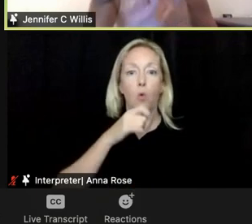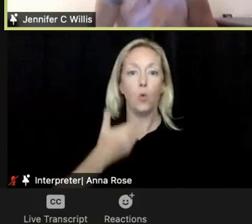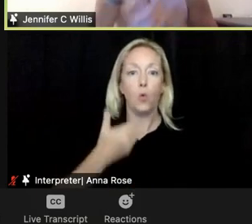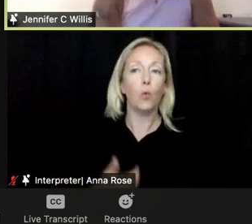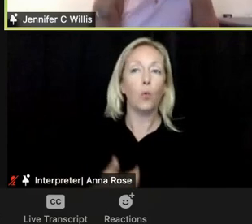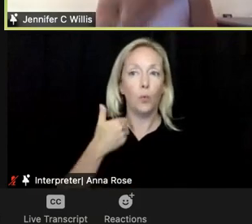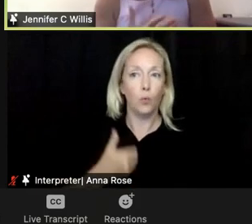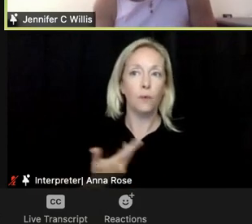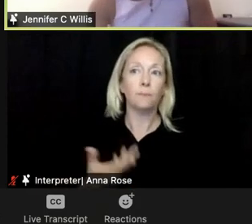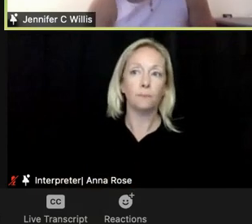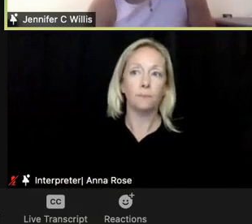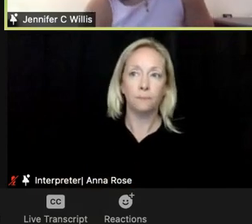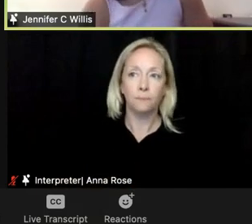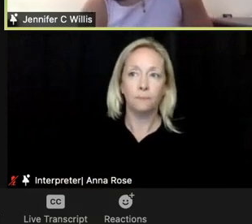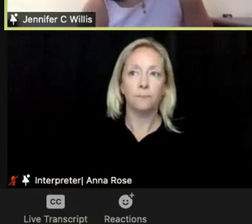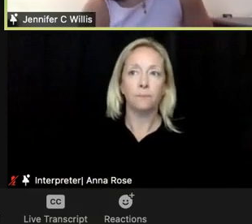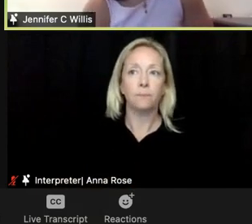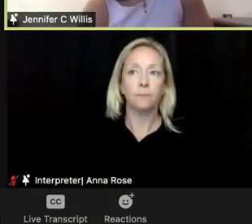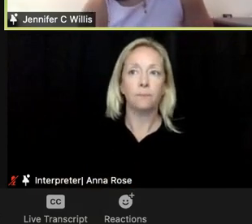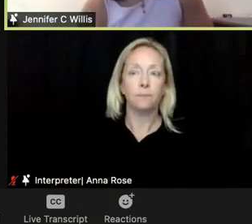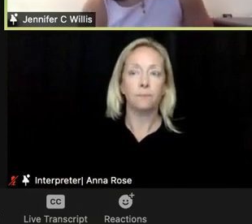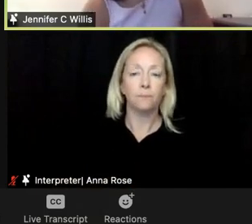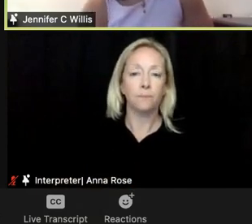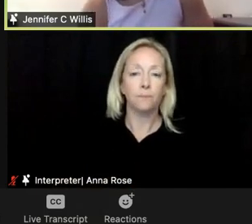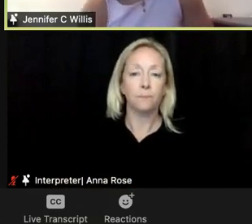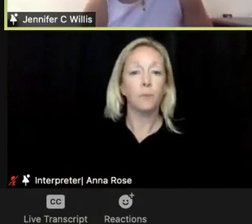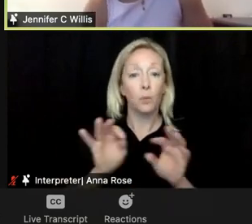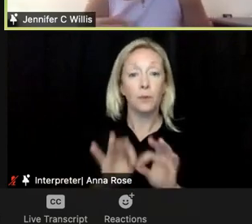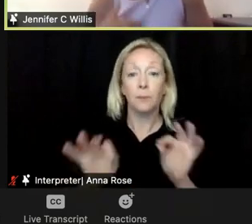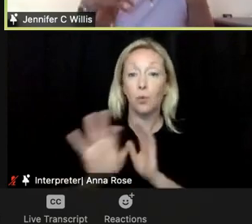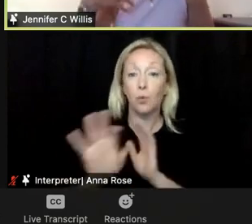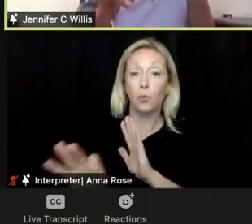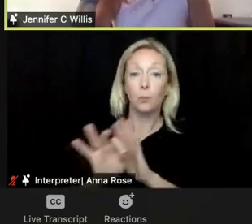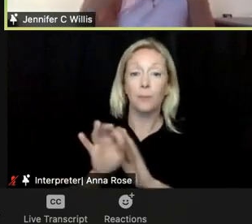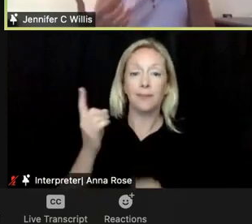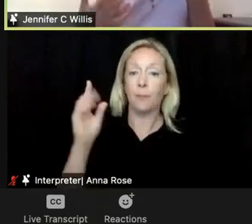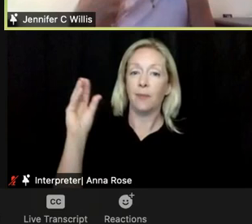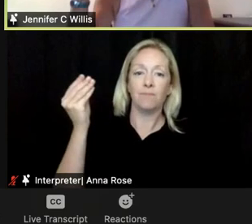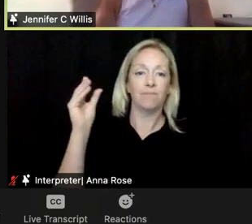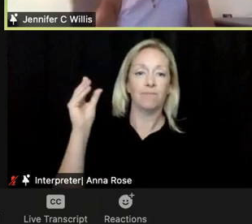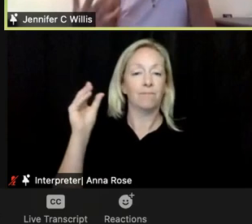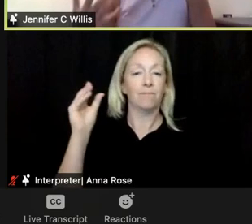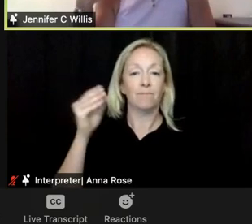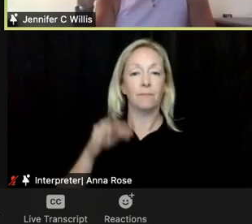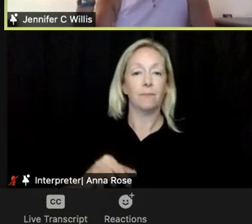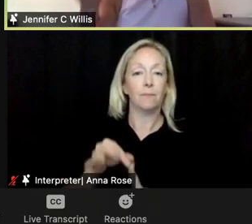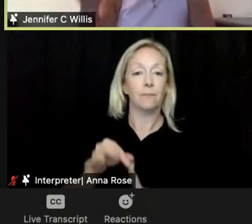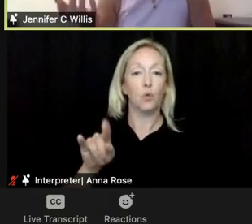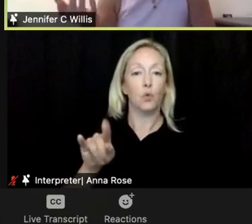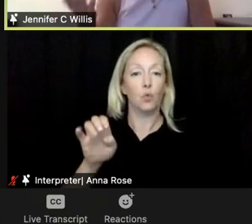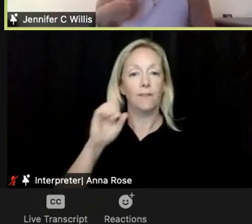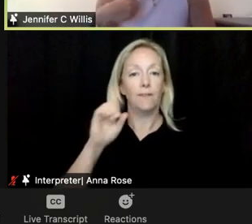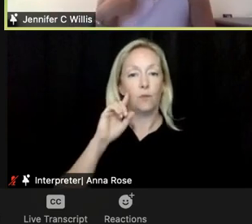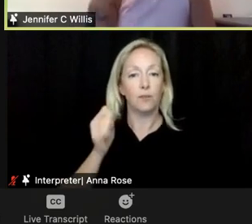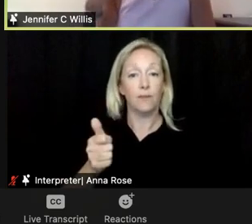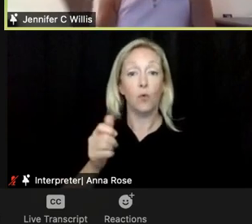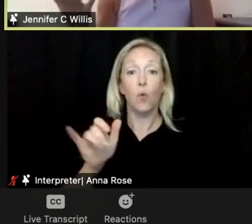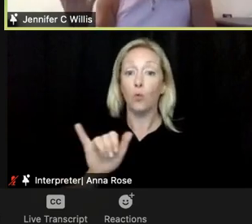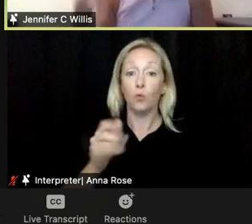as well as visually the same. So finding something that can be very tactily distinct or unique that you have with